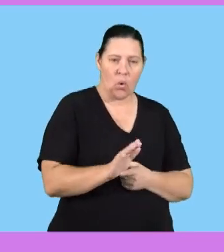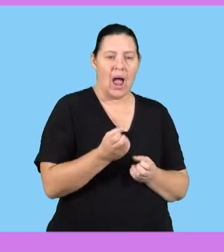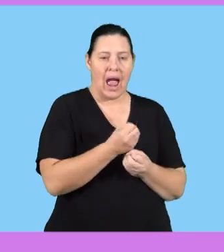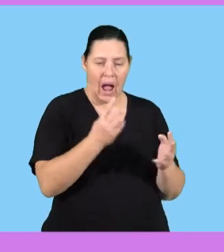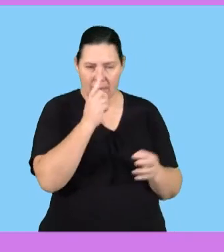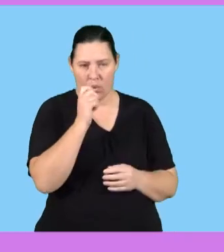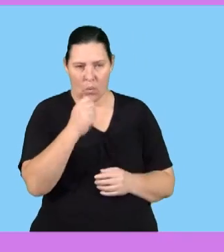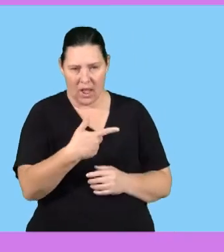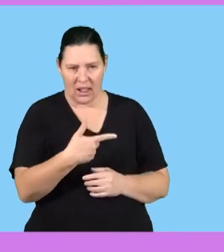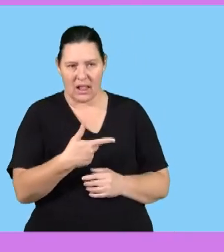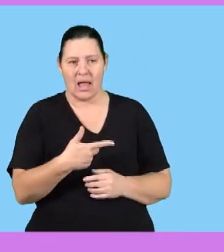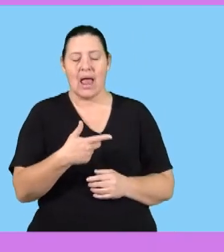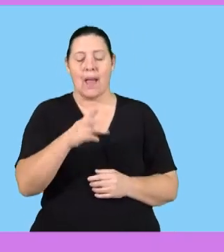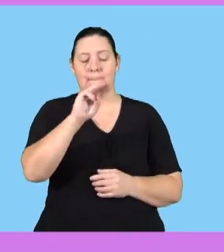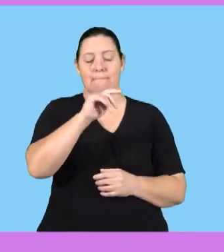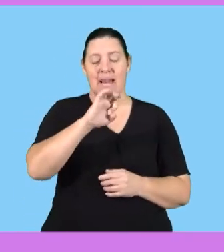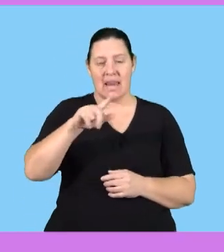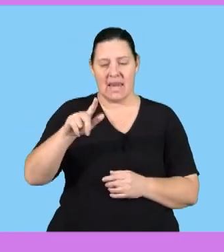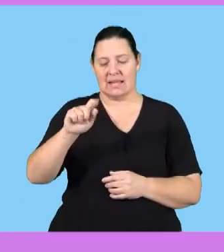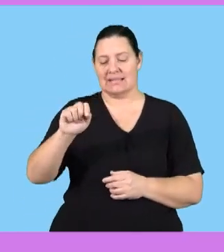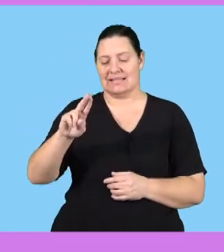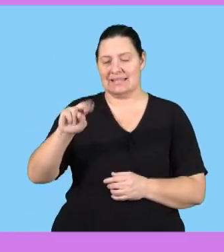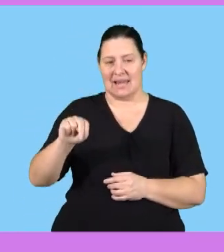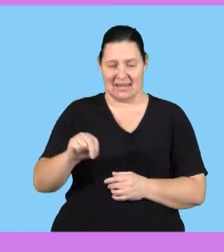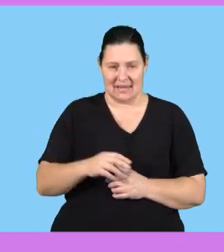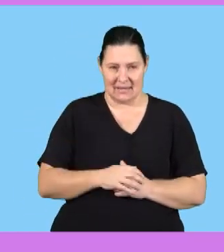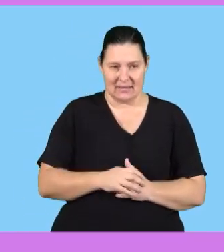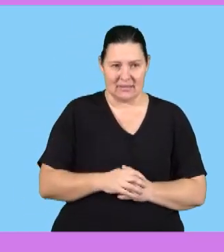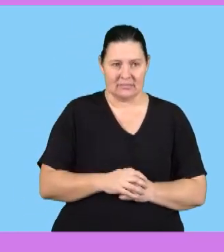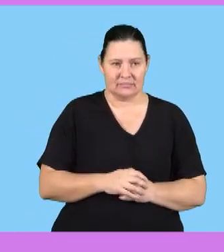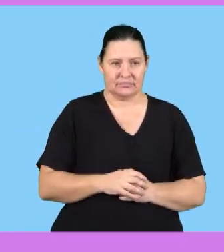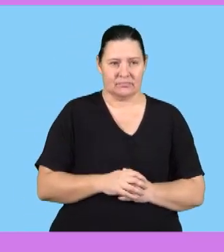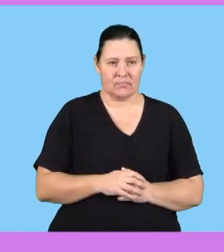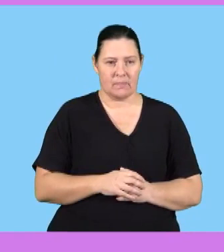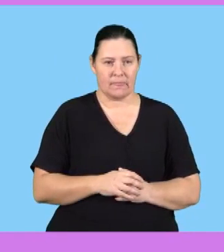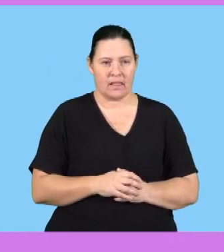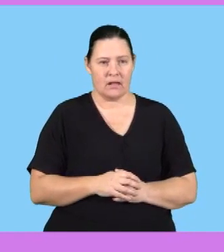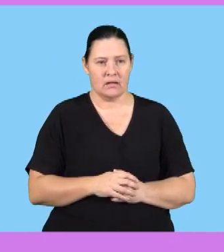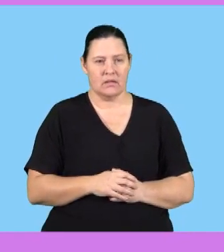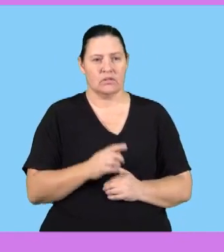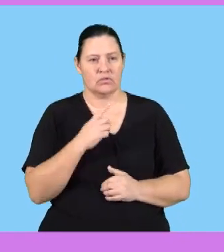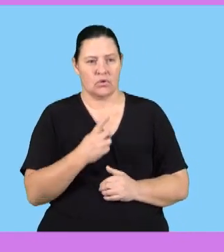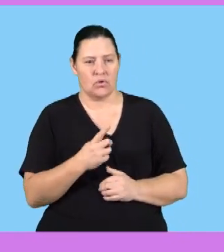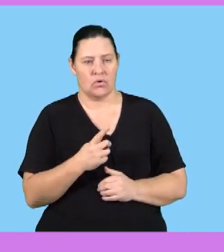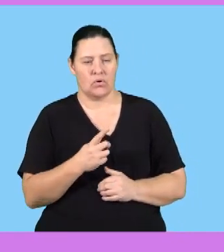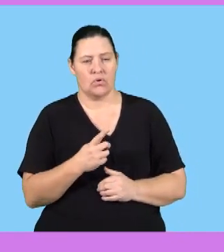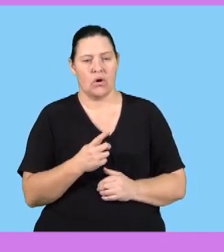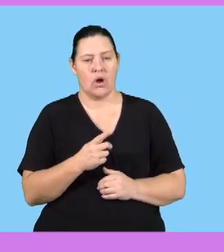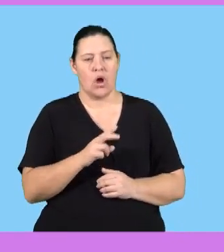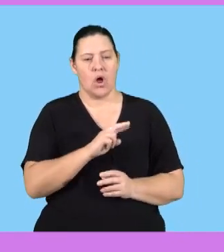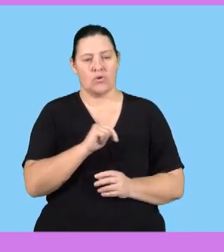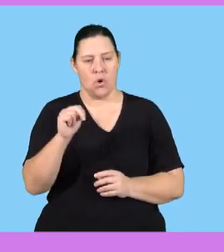indicate the amount of crude oil in millions of tons. Okay, so looking at North America, so it's